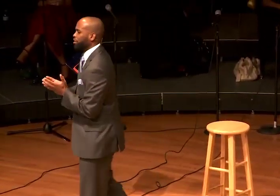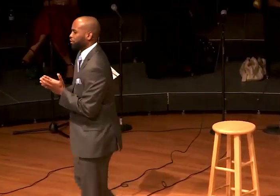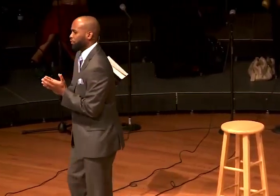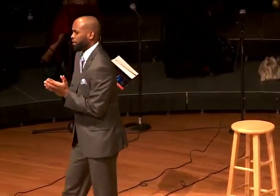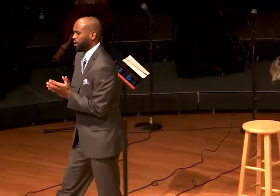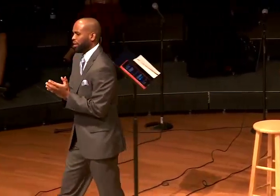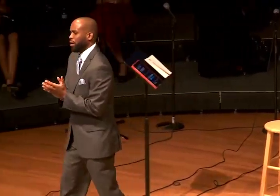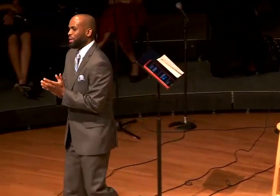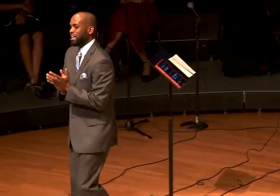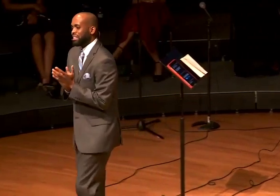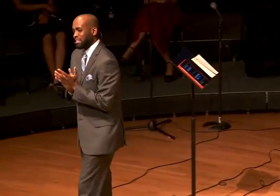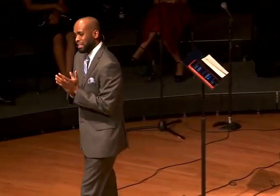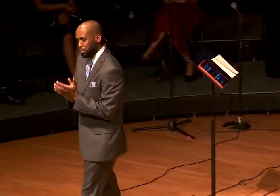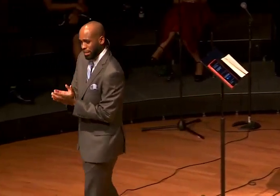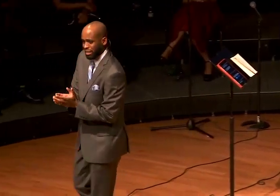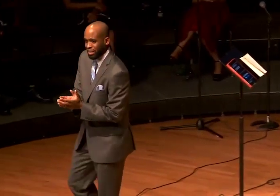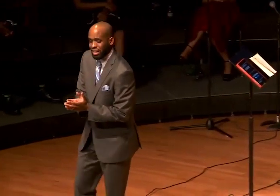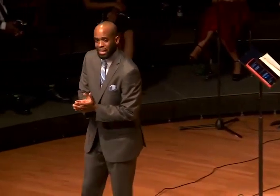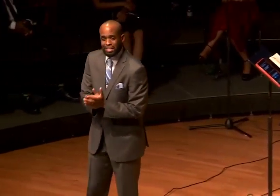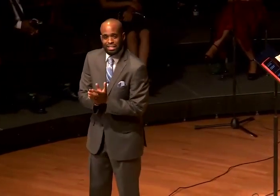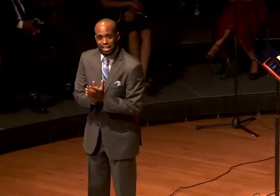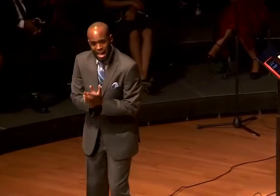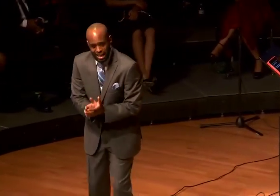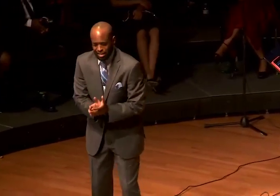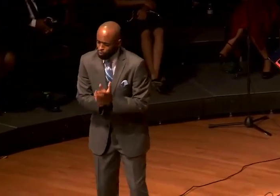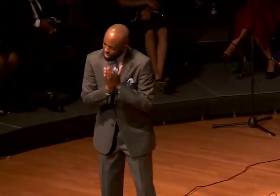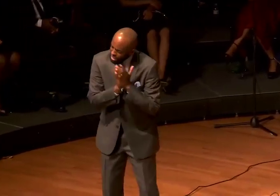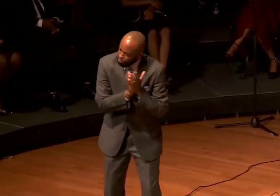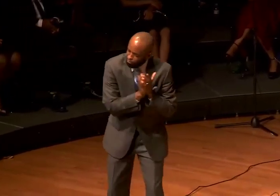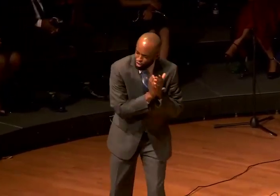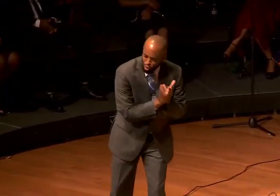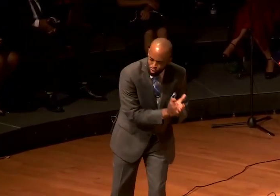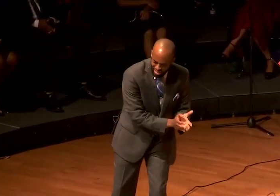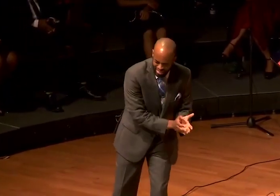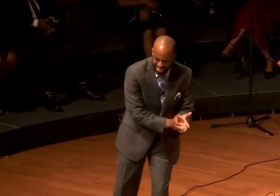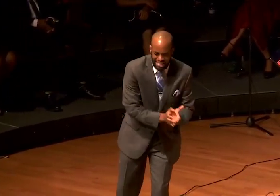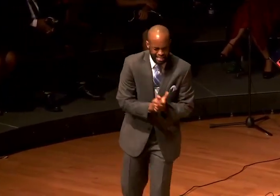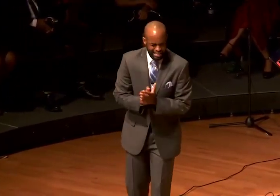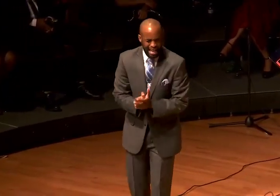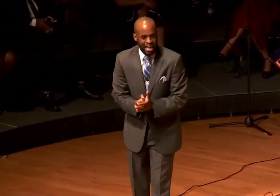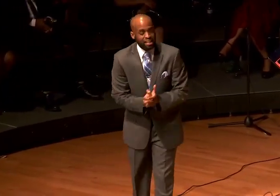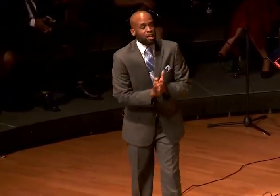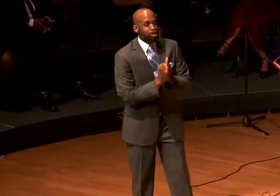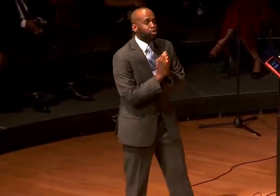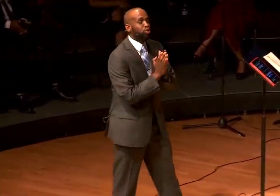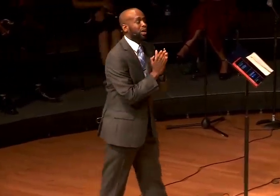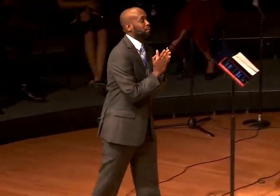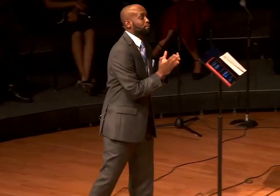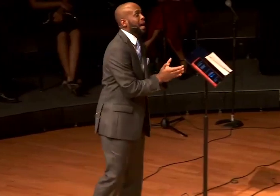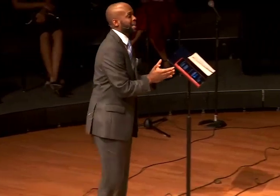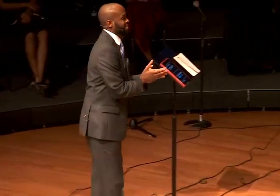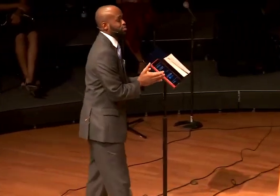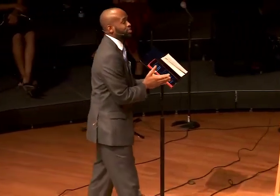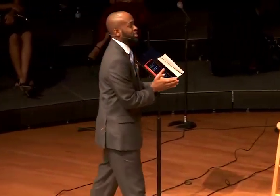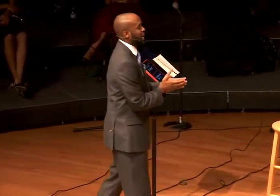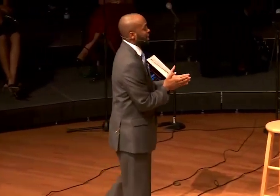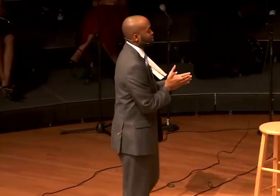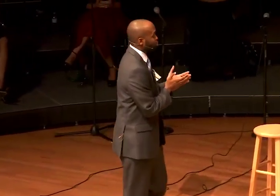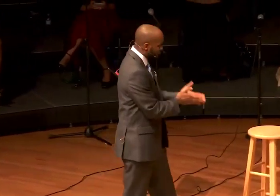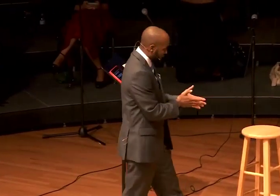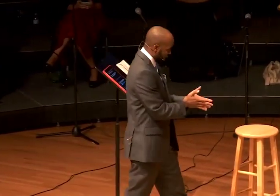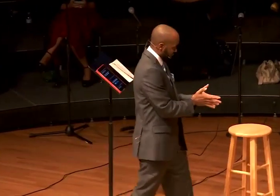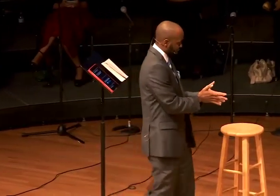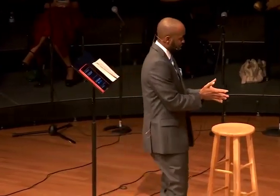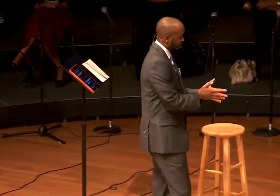what if being sleepy is a sign? What if dozing is a sign that you're trying to fight, you just